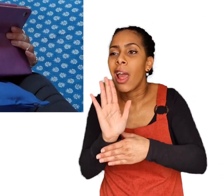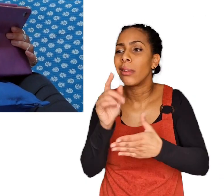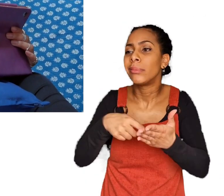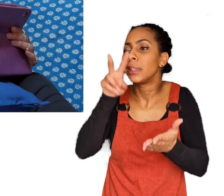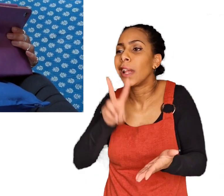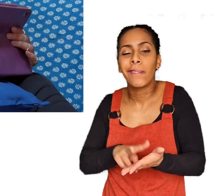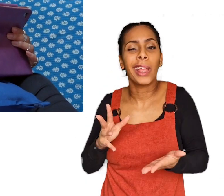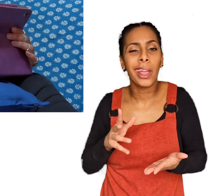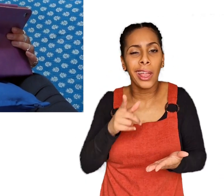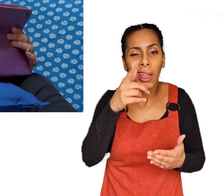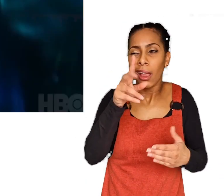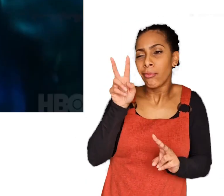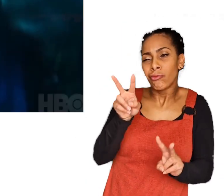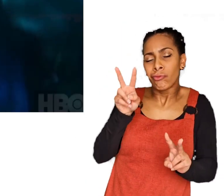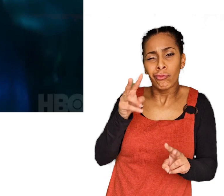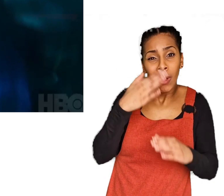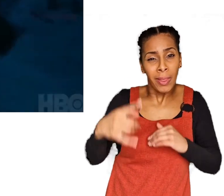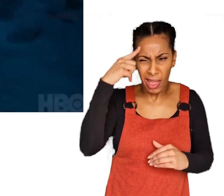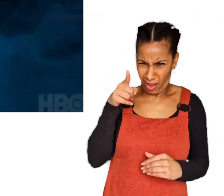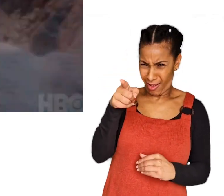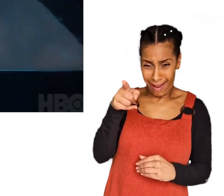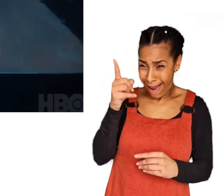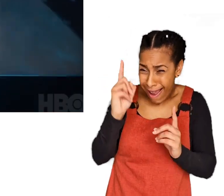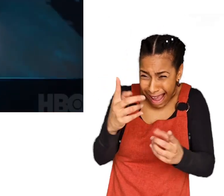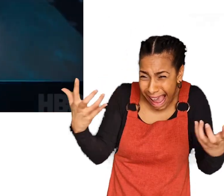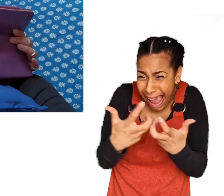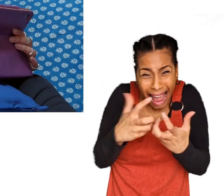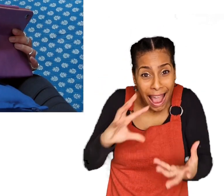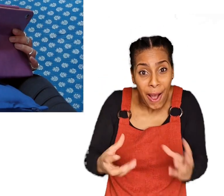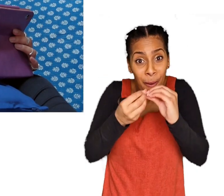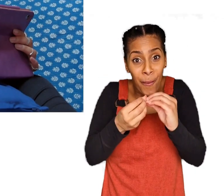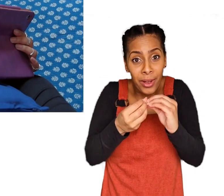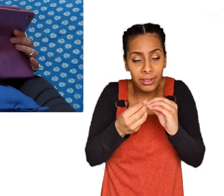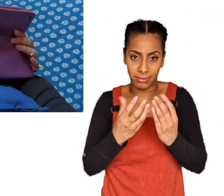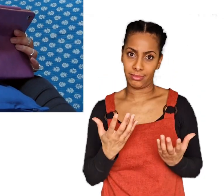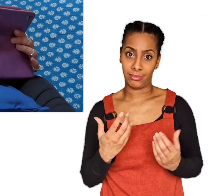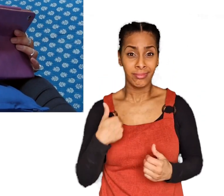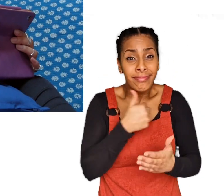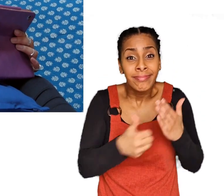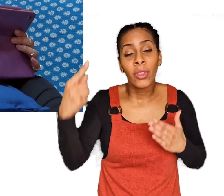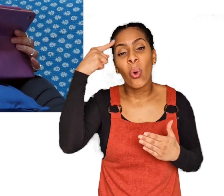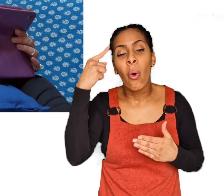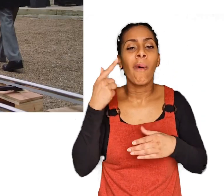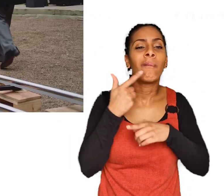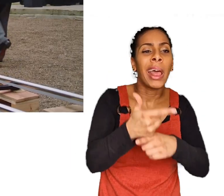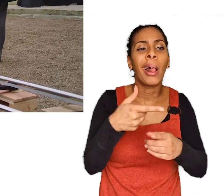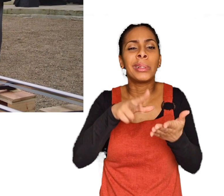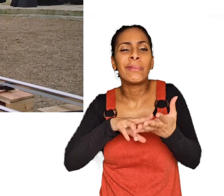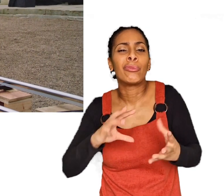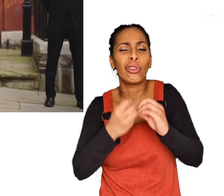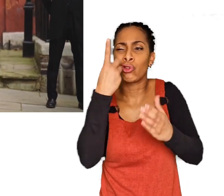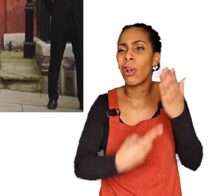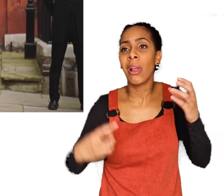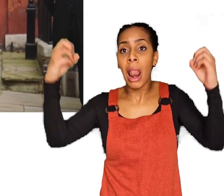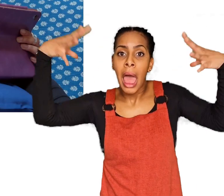and TV, don't you ever think, how did they do that? I mean, I always thought film and TV production was just lights,